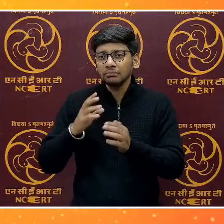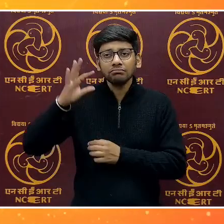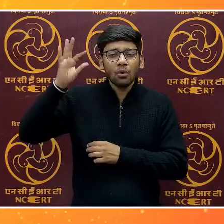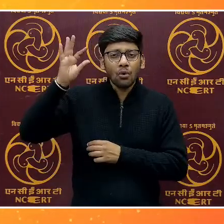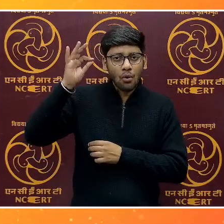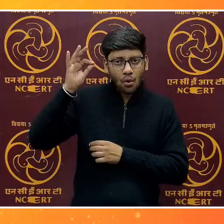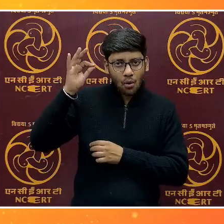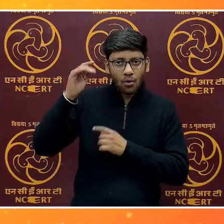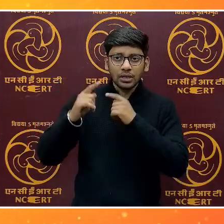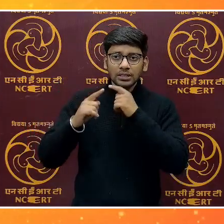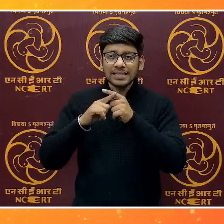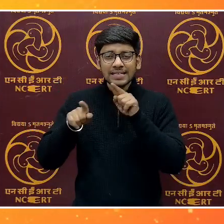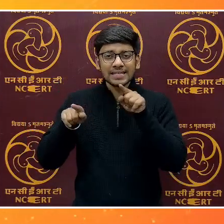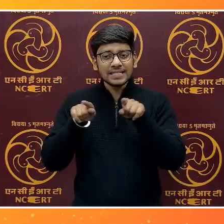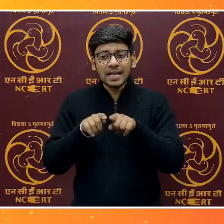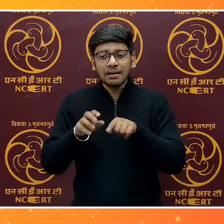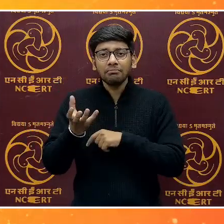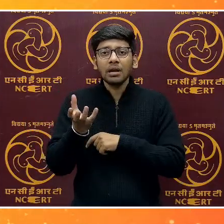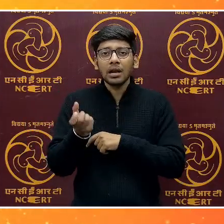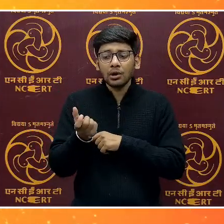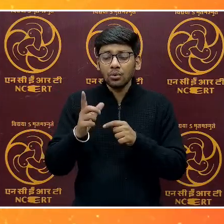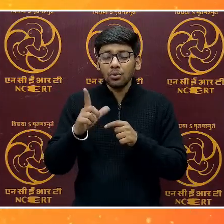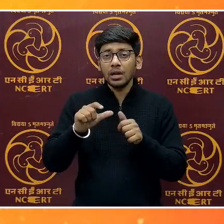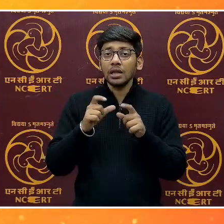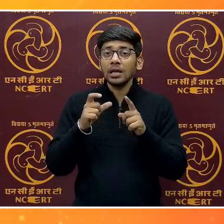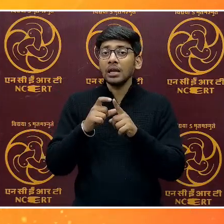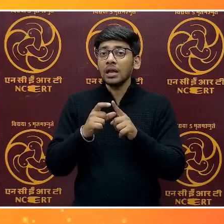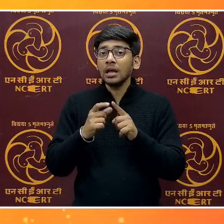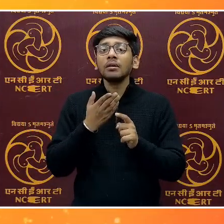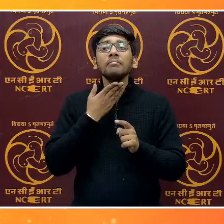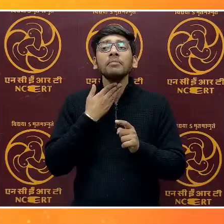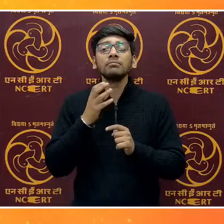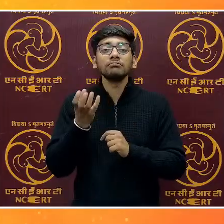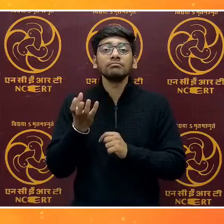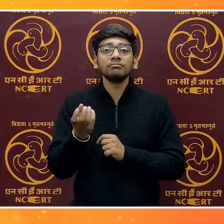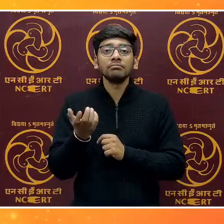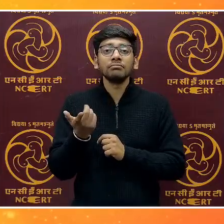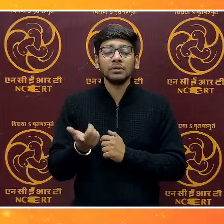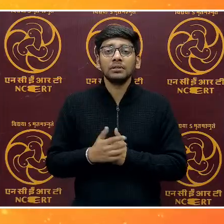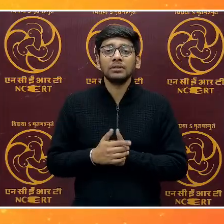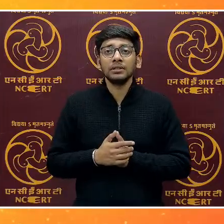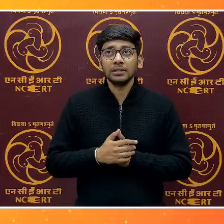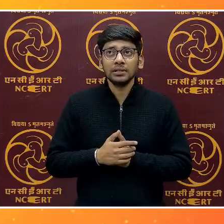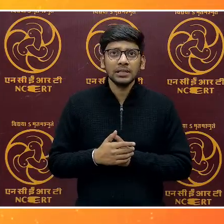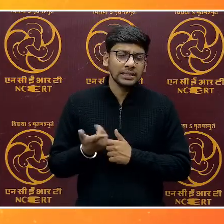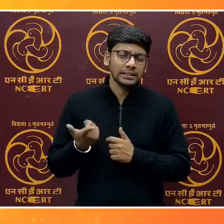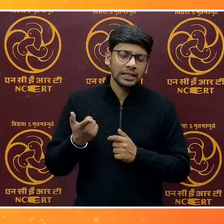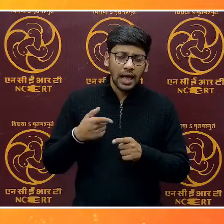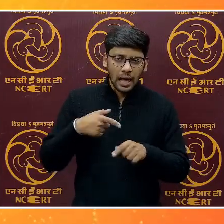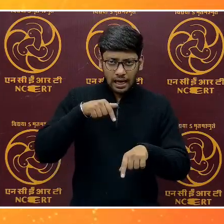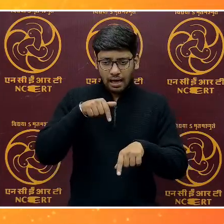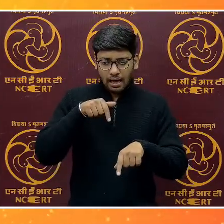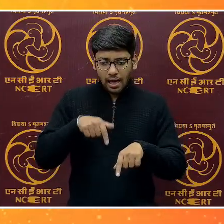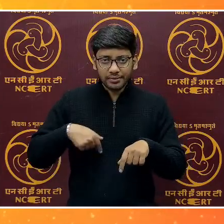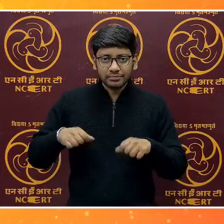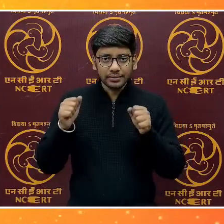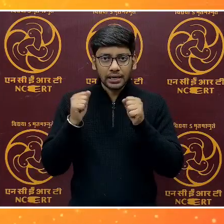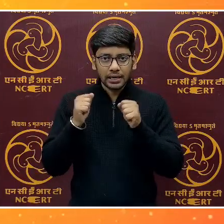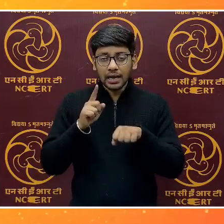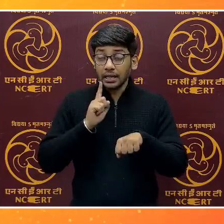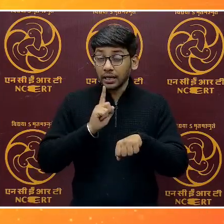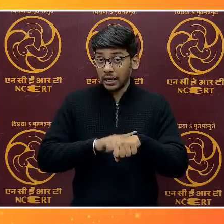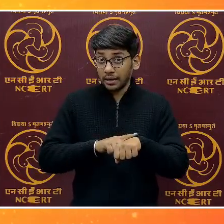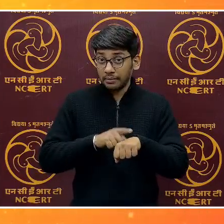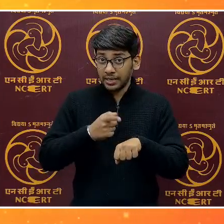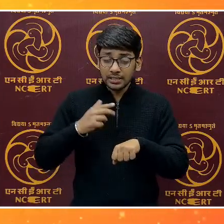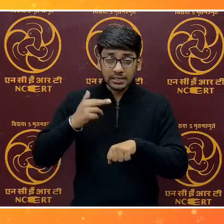it looks like a laddu. Yes. Right. So these days, children, since the winter is dawning, the sun is,